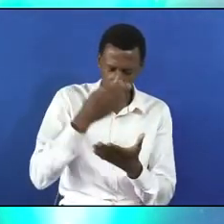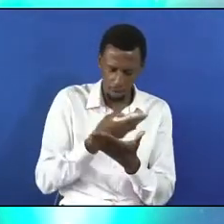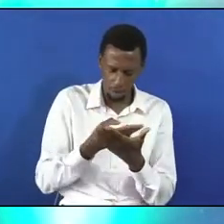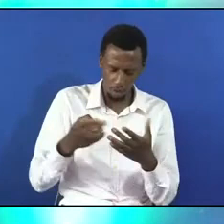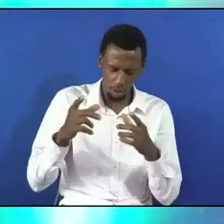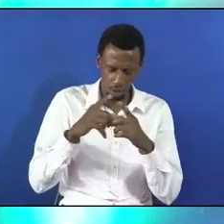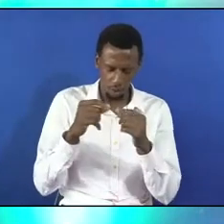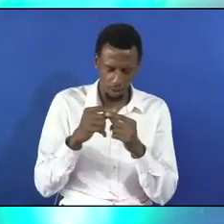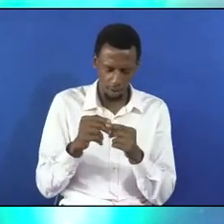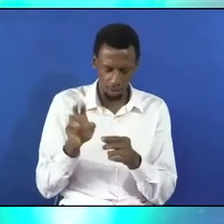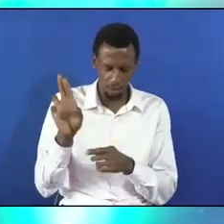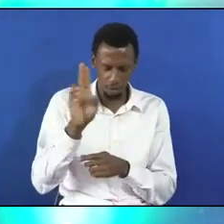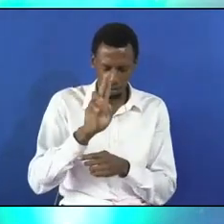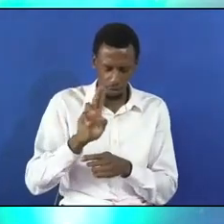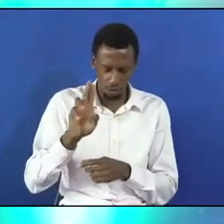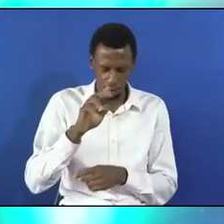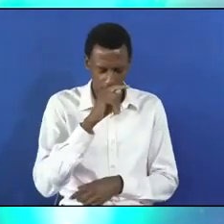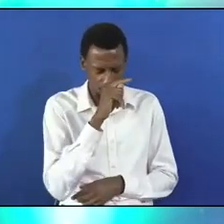Use me